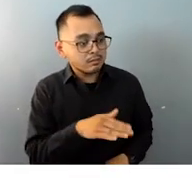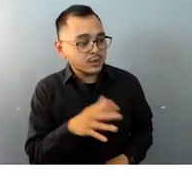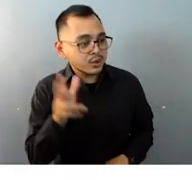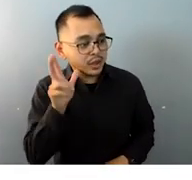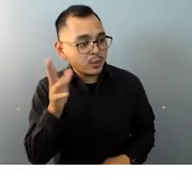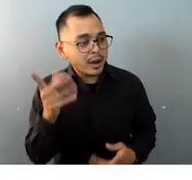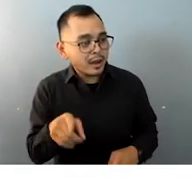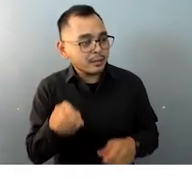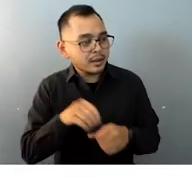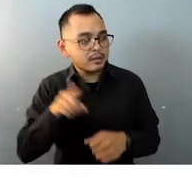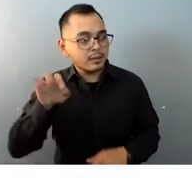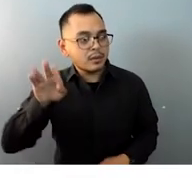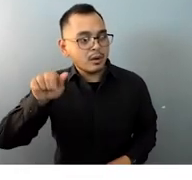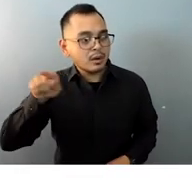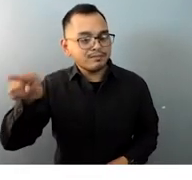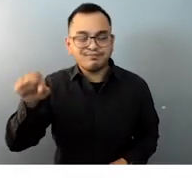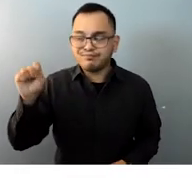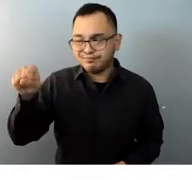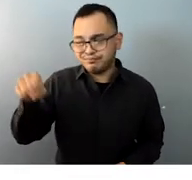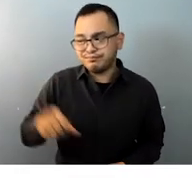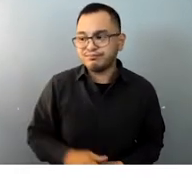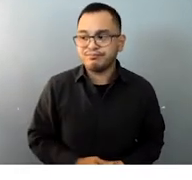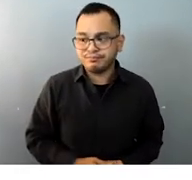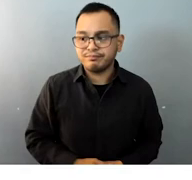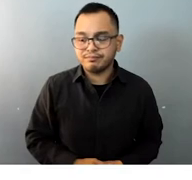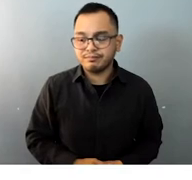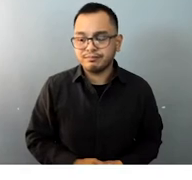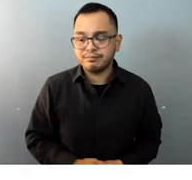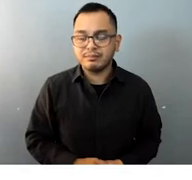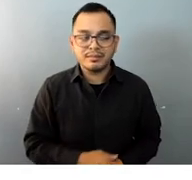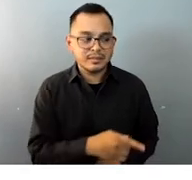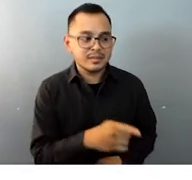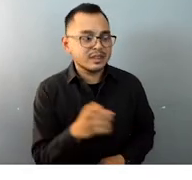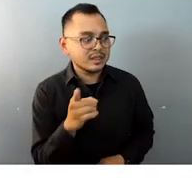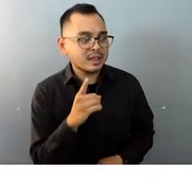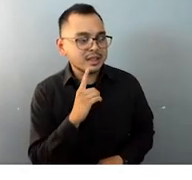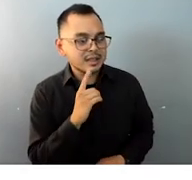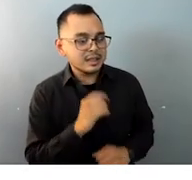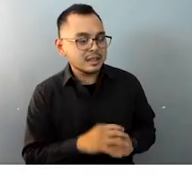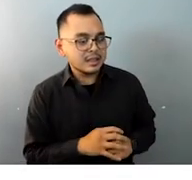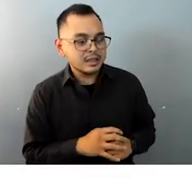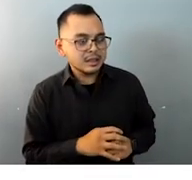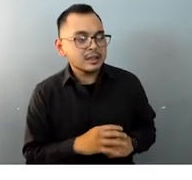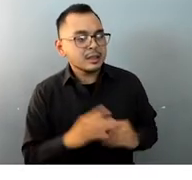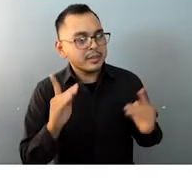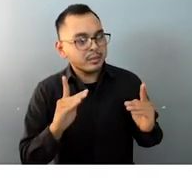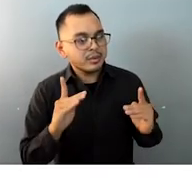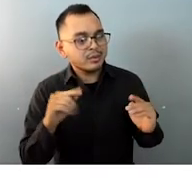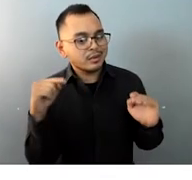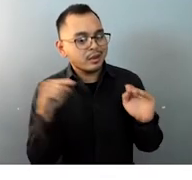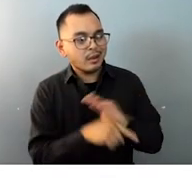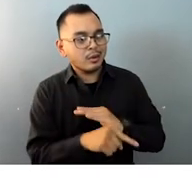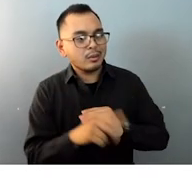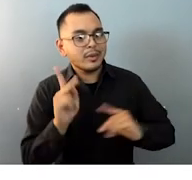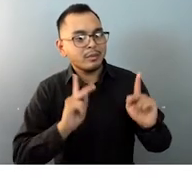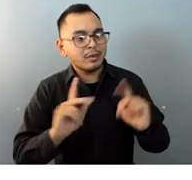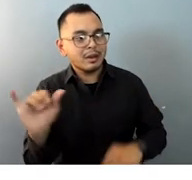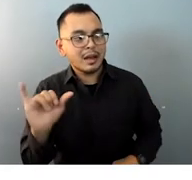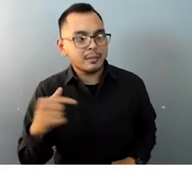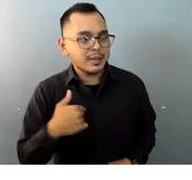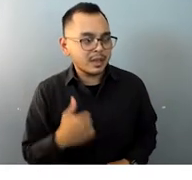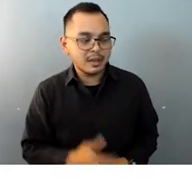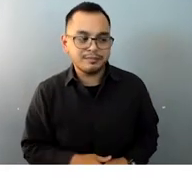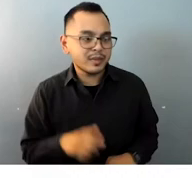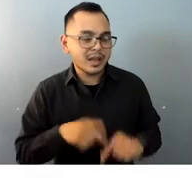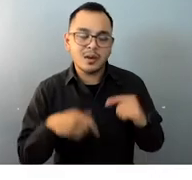and he said, Mom, did you hear what happened in Florida? I said, I did. And he said, people